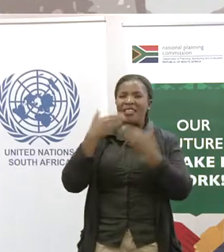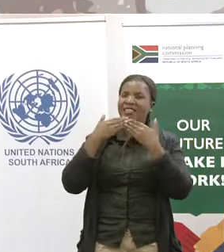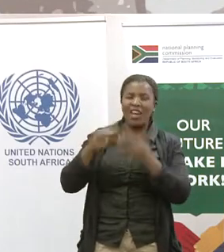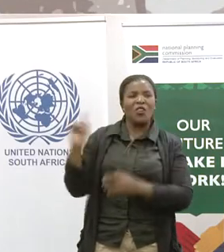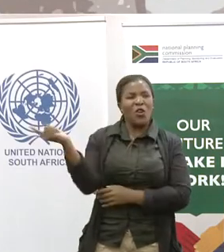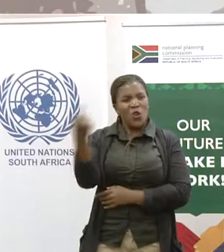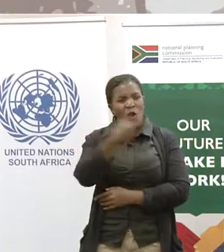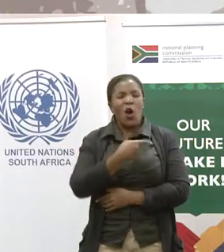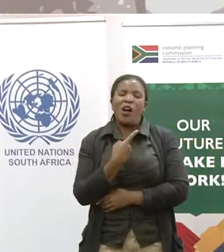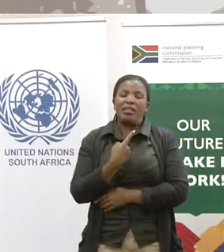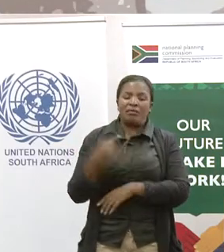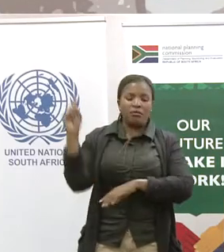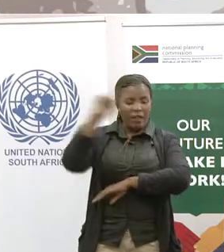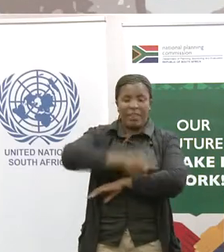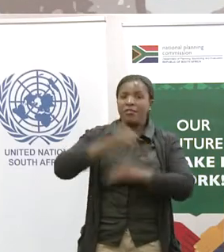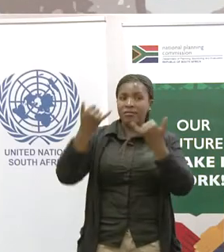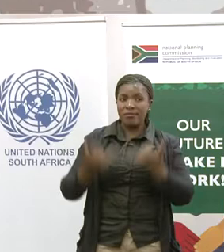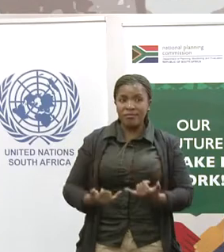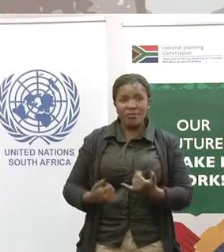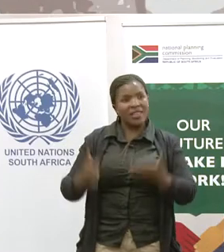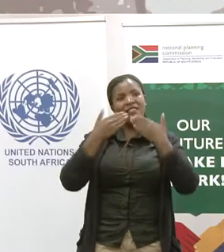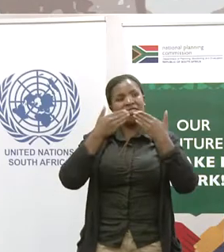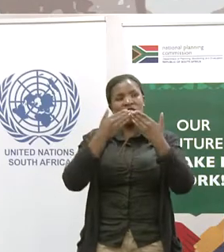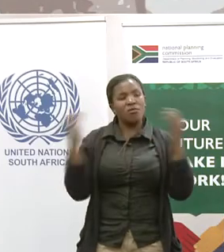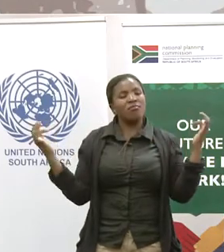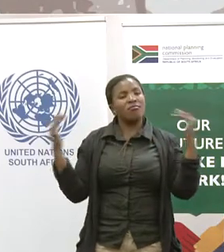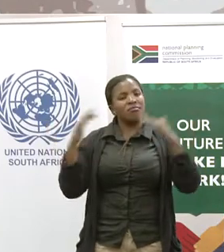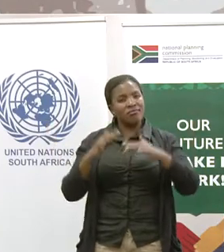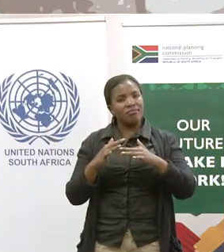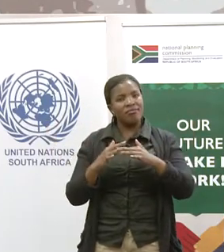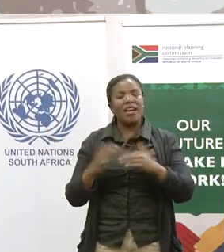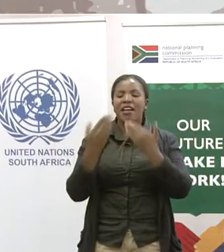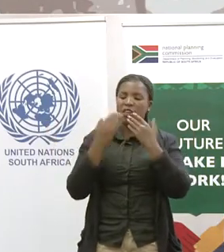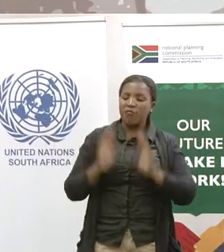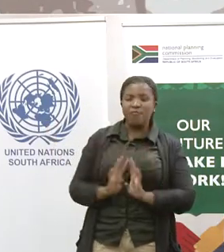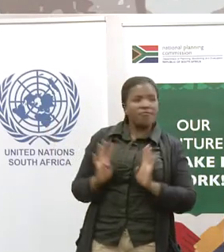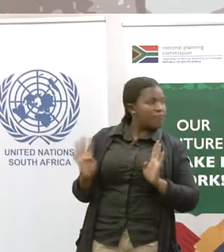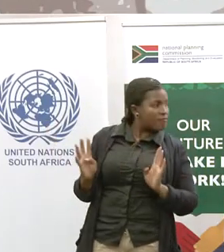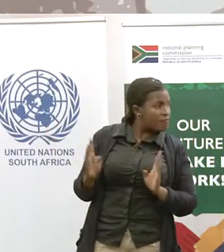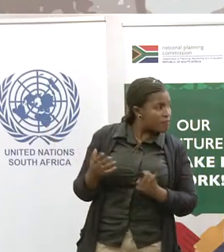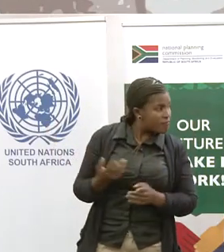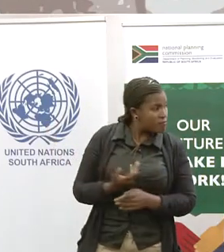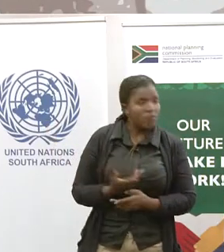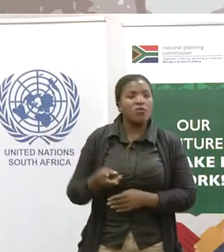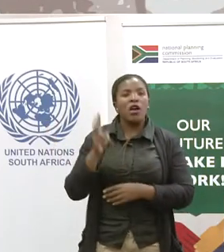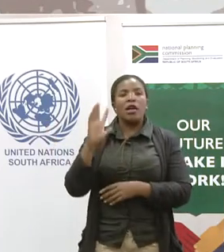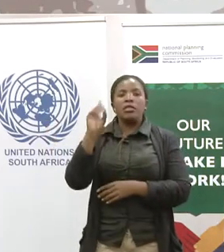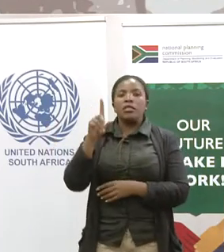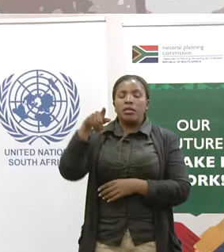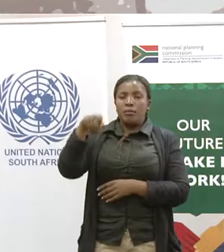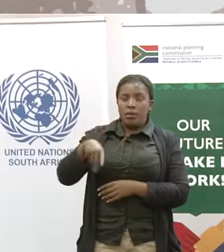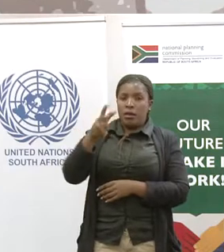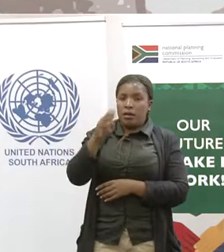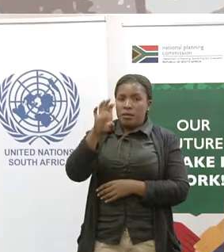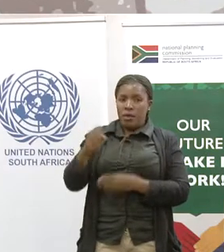everyone for making this day. Thank you so much for attending. Thank you to the panelists, we really appreciate. Thank you, DPME, for